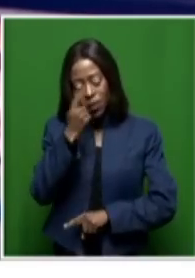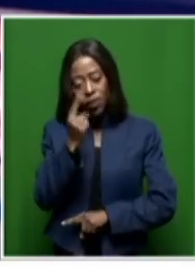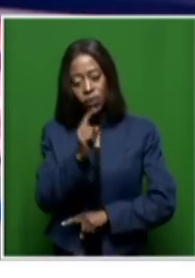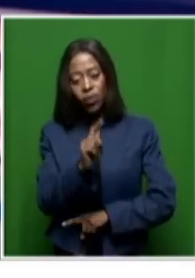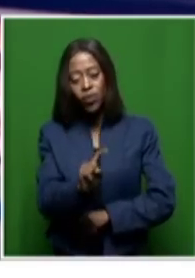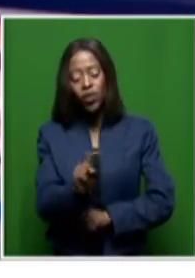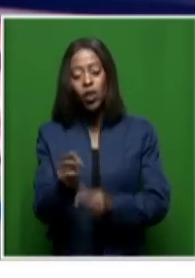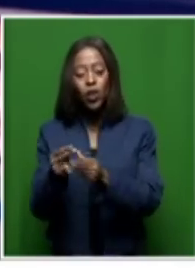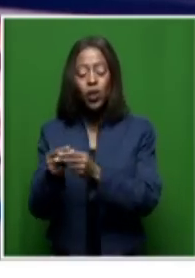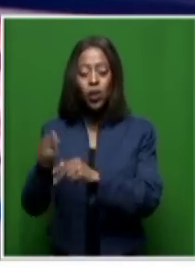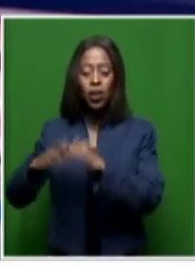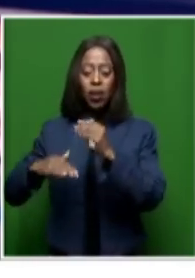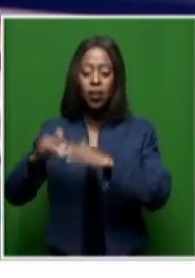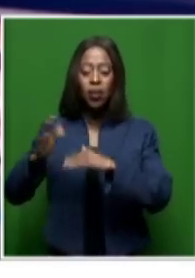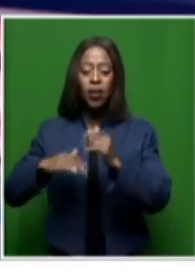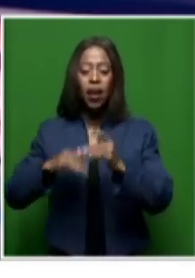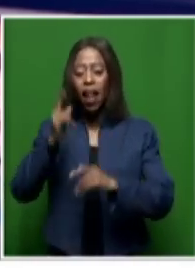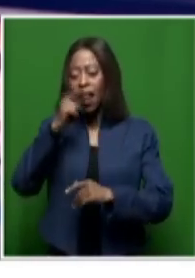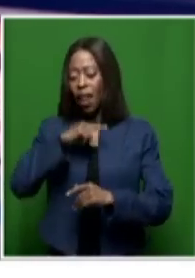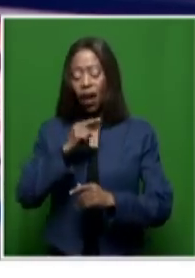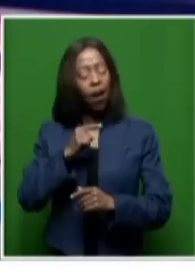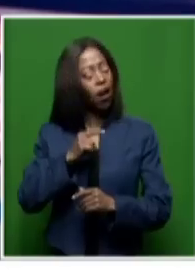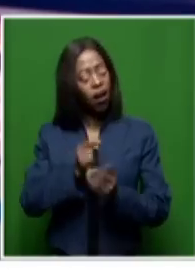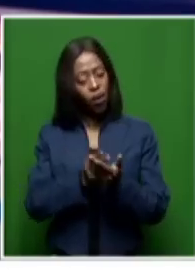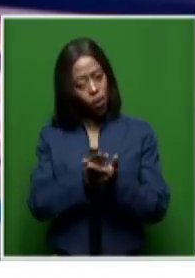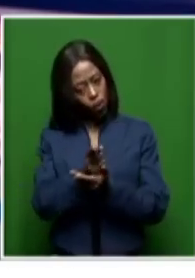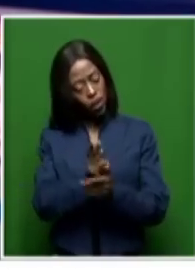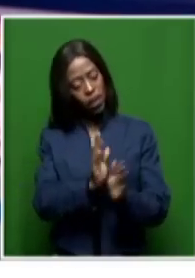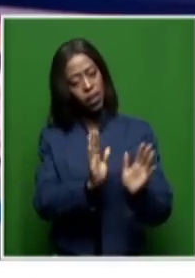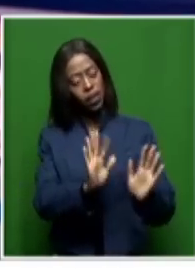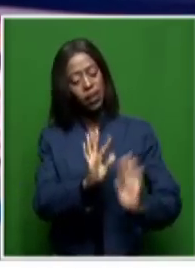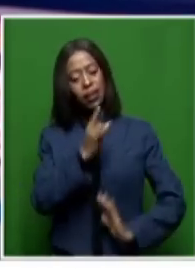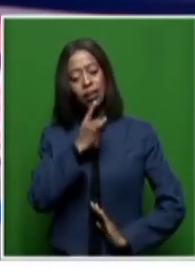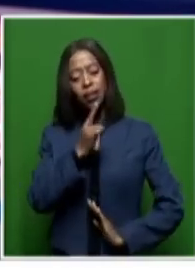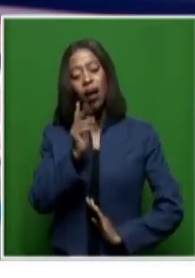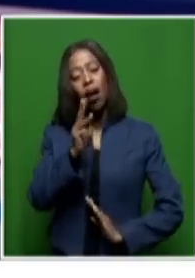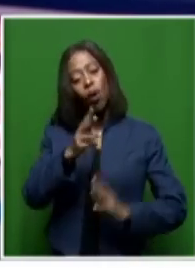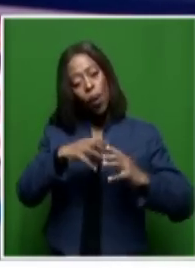didn't go on a ticket of lies. He said, I